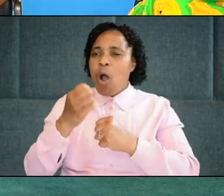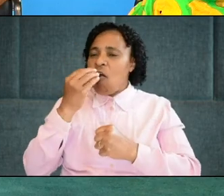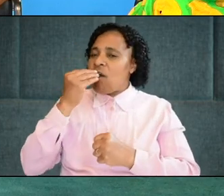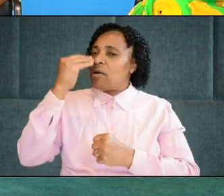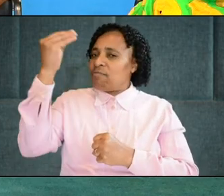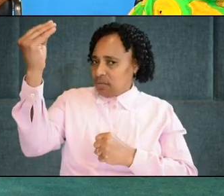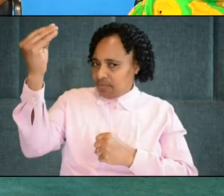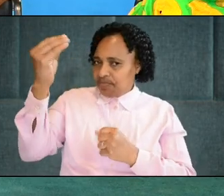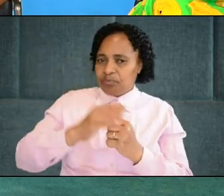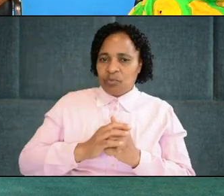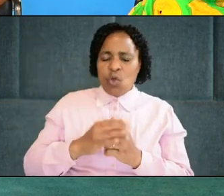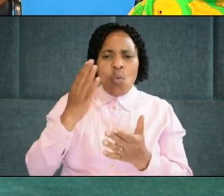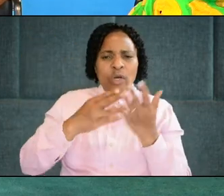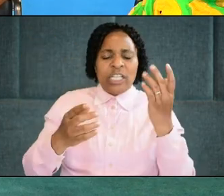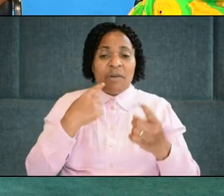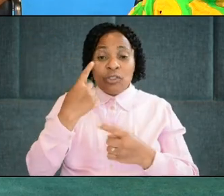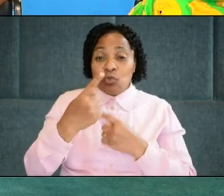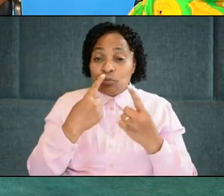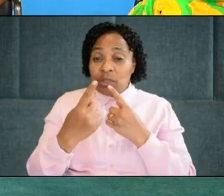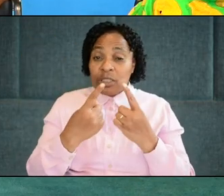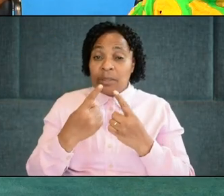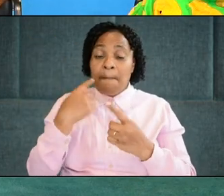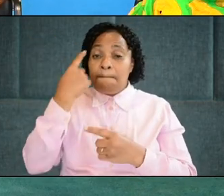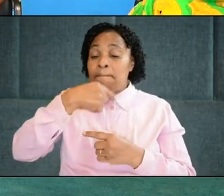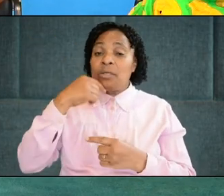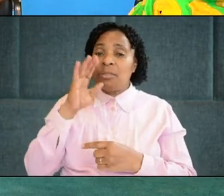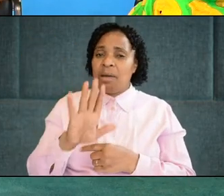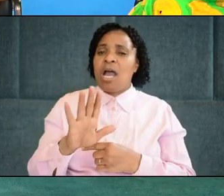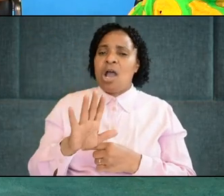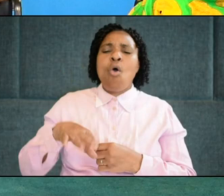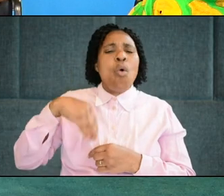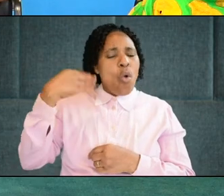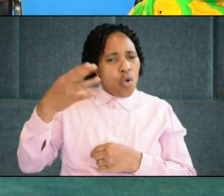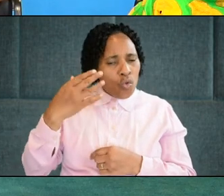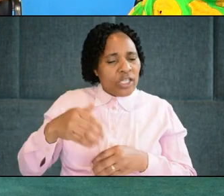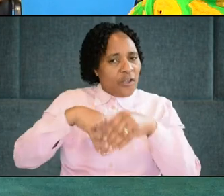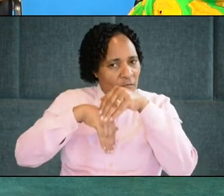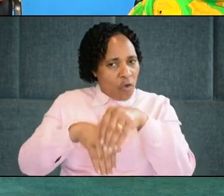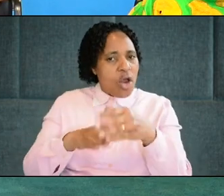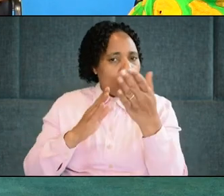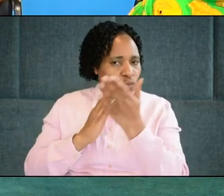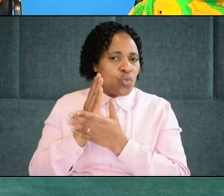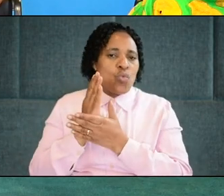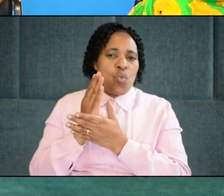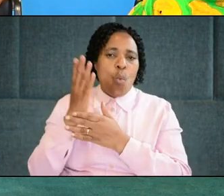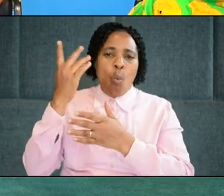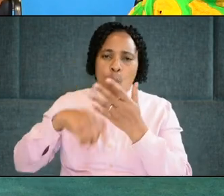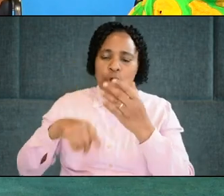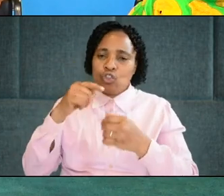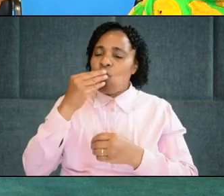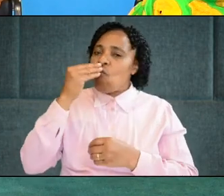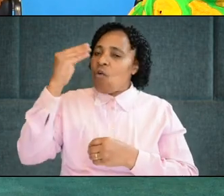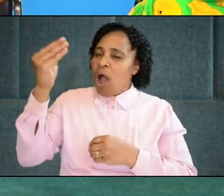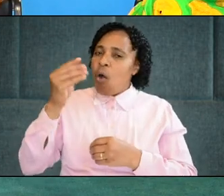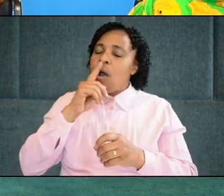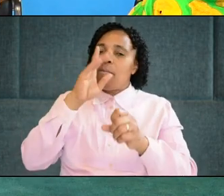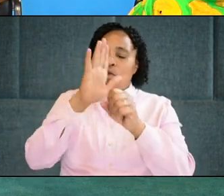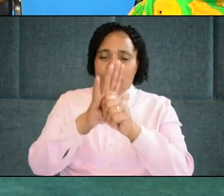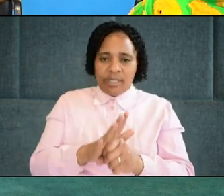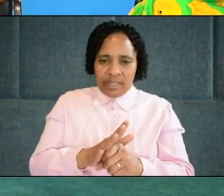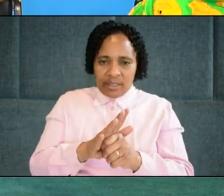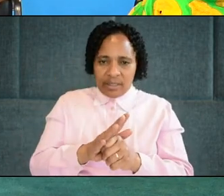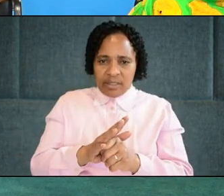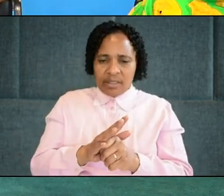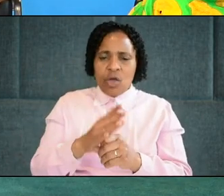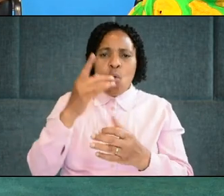vow. Whatever you speak with your mouth, it is good always to follow through with what you vow and what you promise.